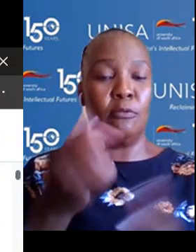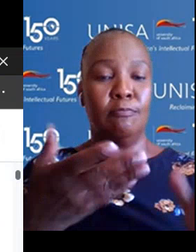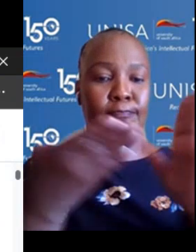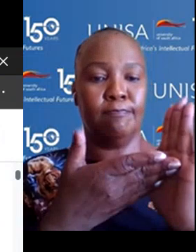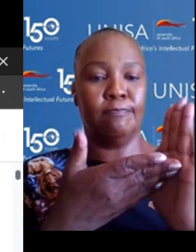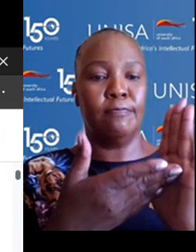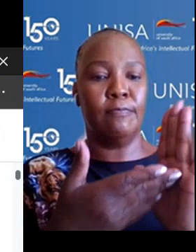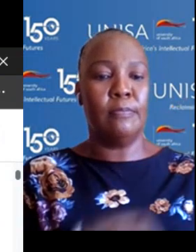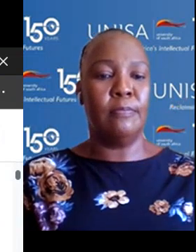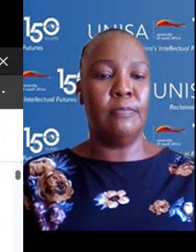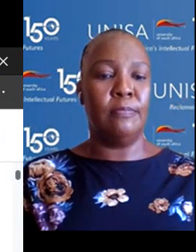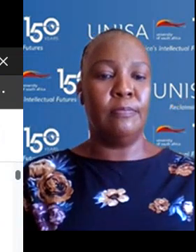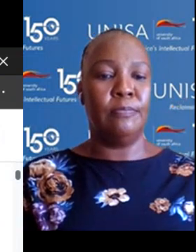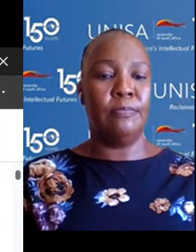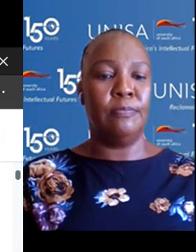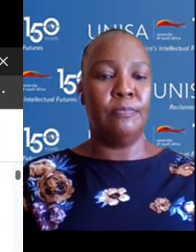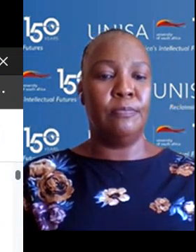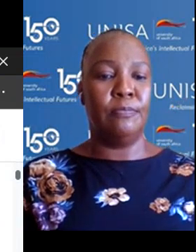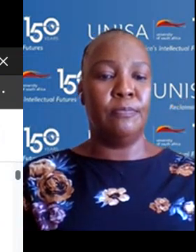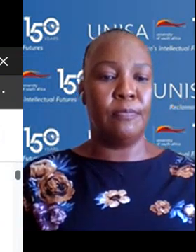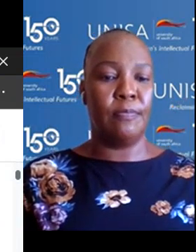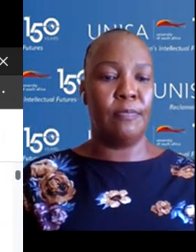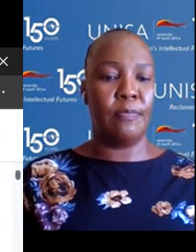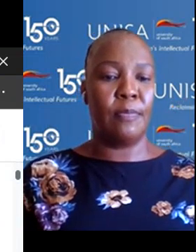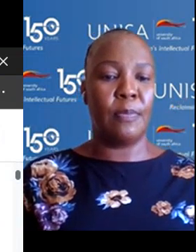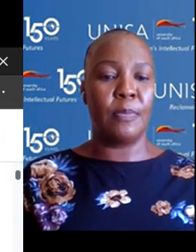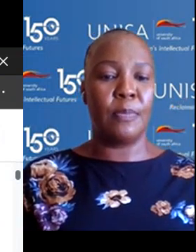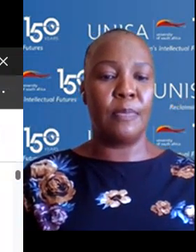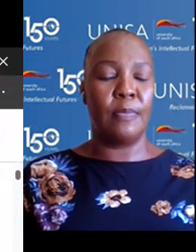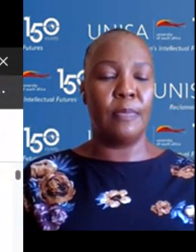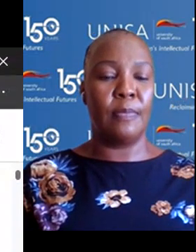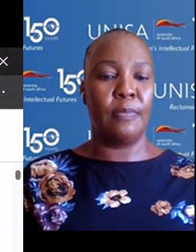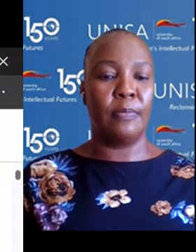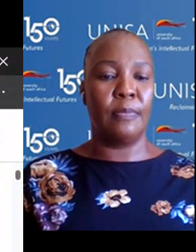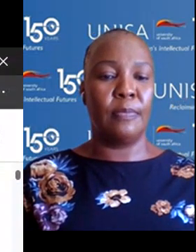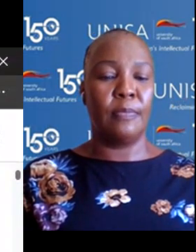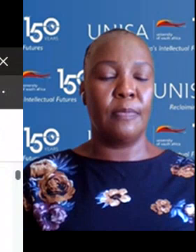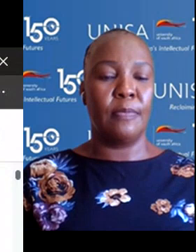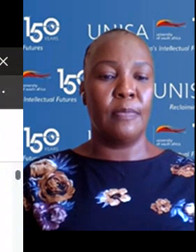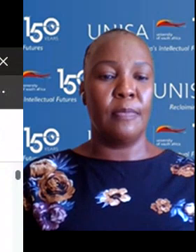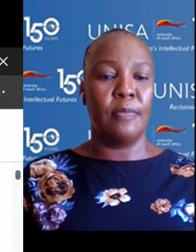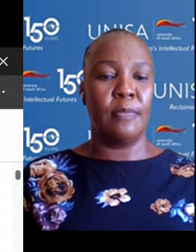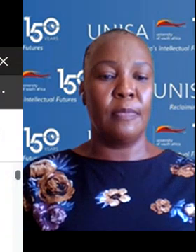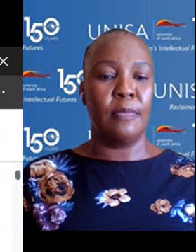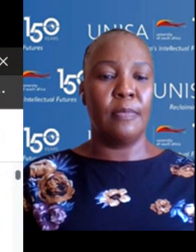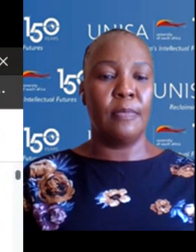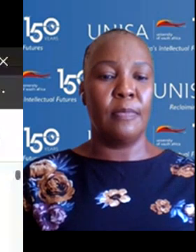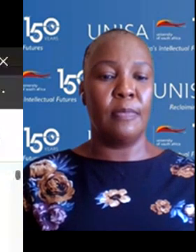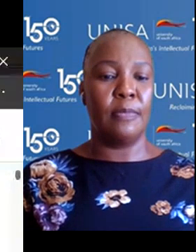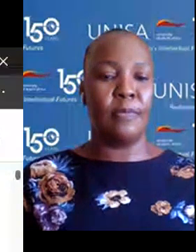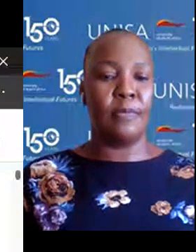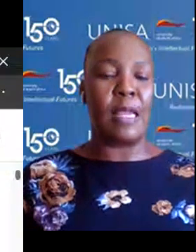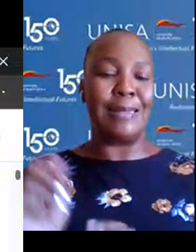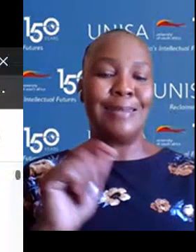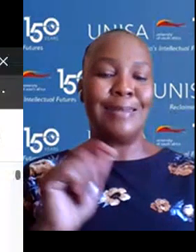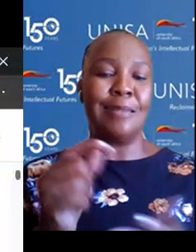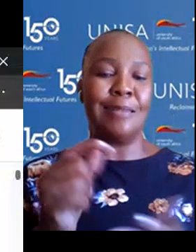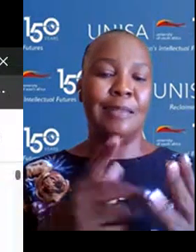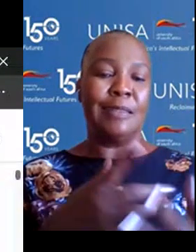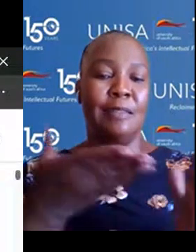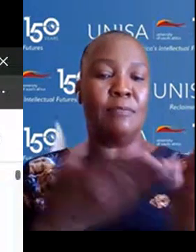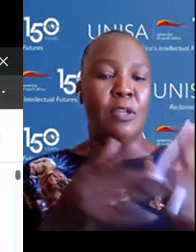says the file is available on your computer as well as on the cloud. Spinning icon, oh, they call it the spinning icon. Okay, great. Means